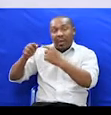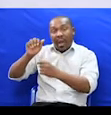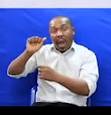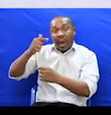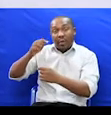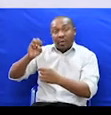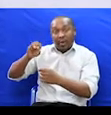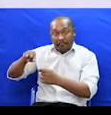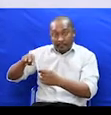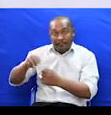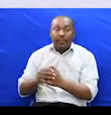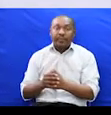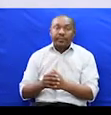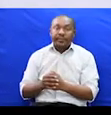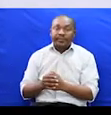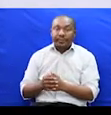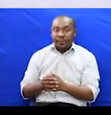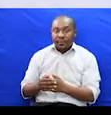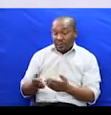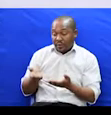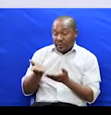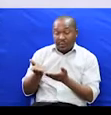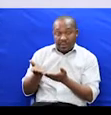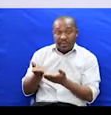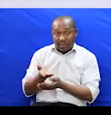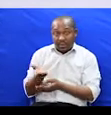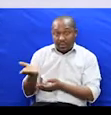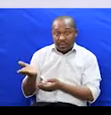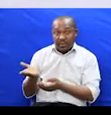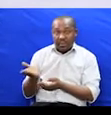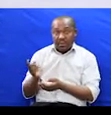These particles include, these are